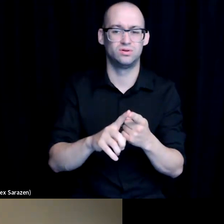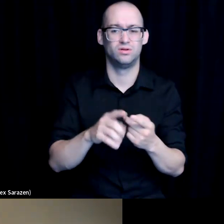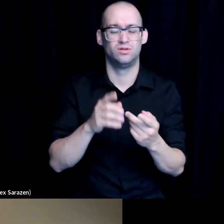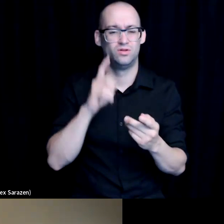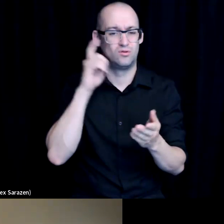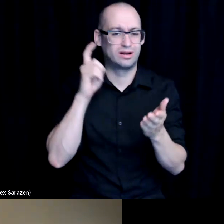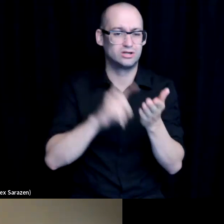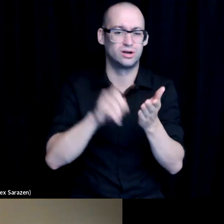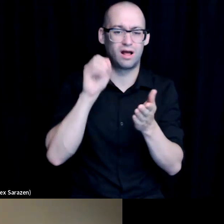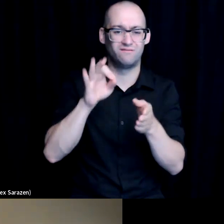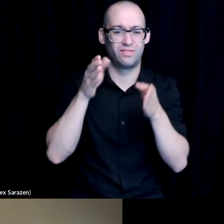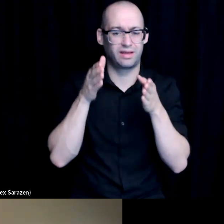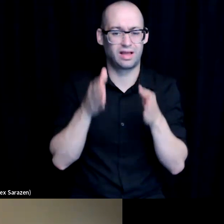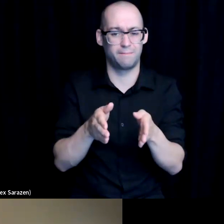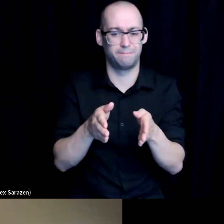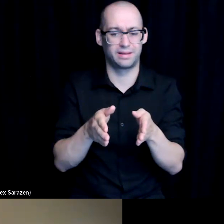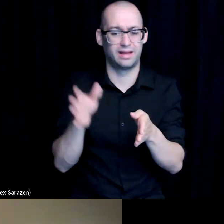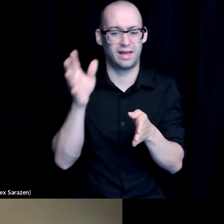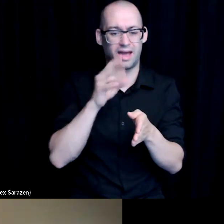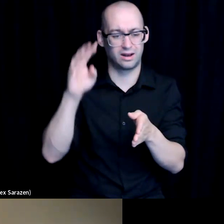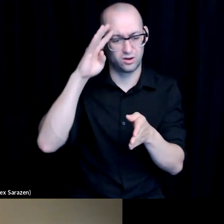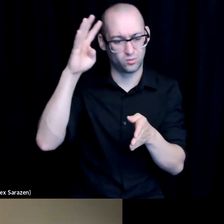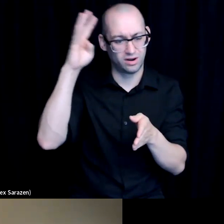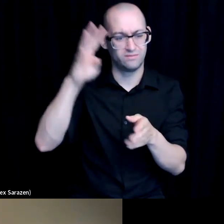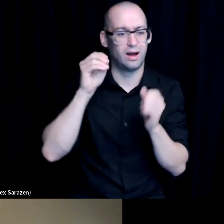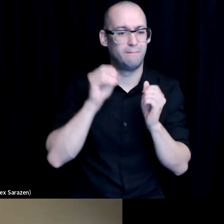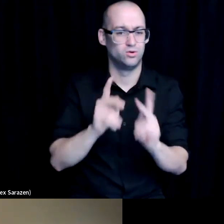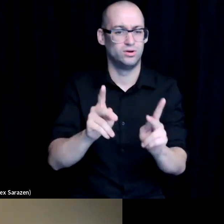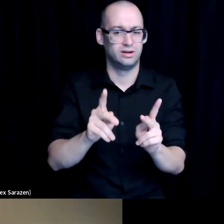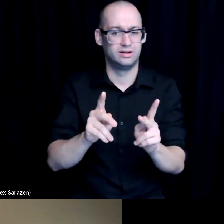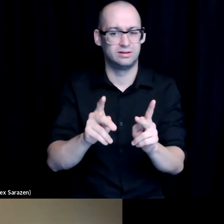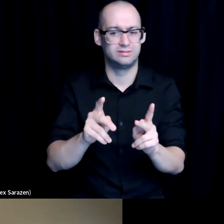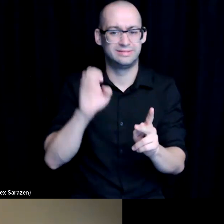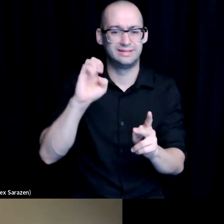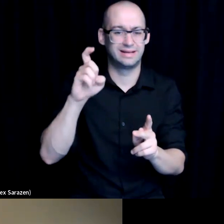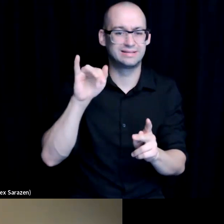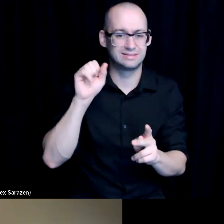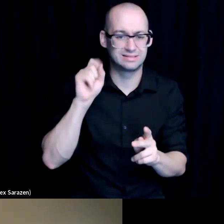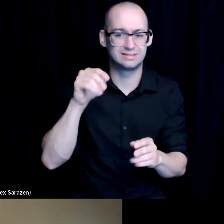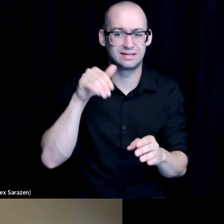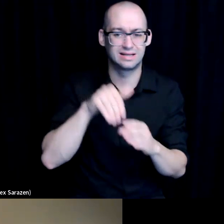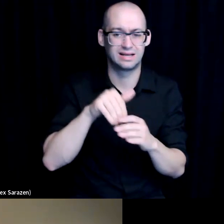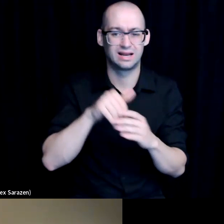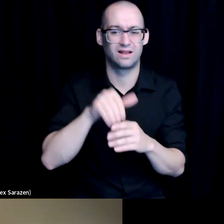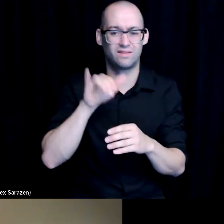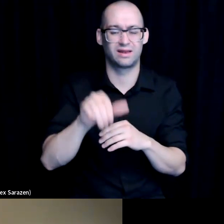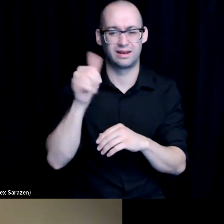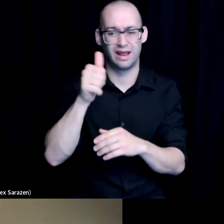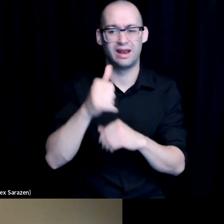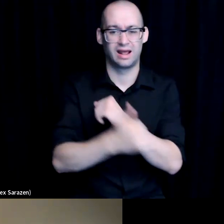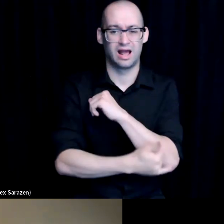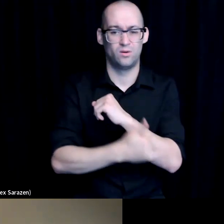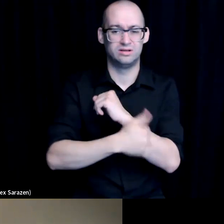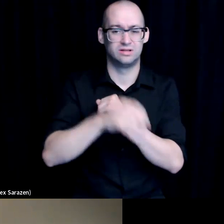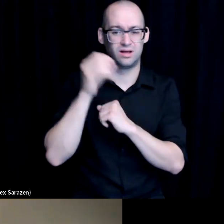recognition of the gap and also the creative opportunity that exists in the northern 10 counties of